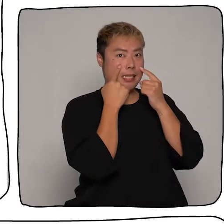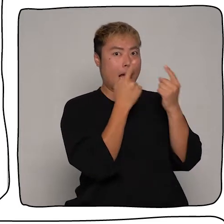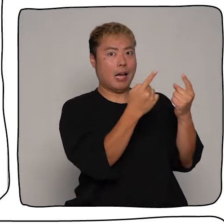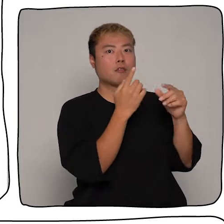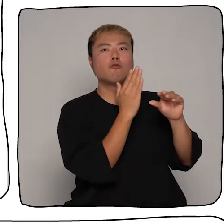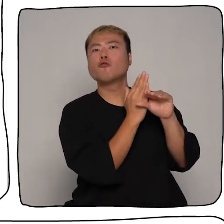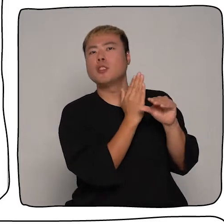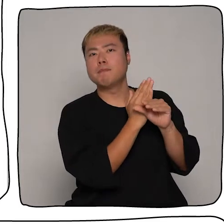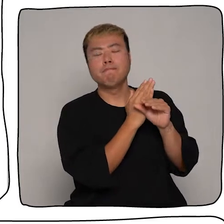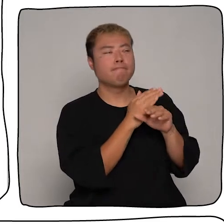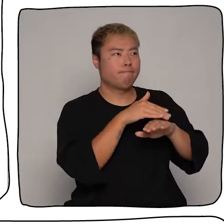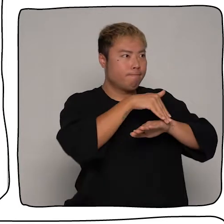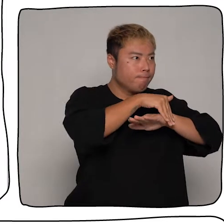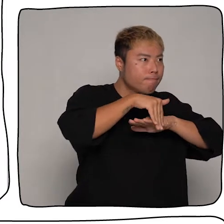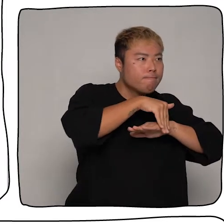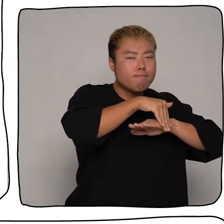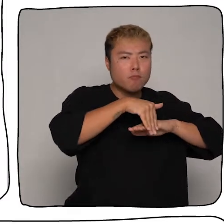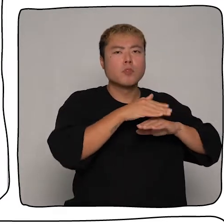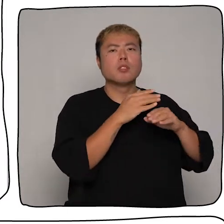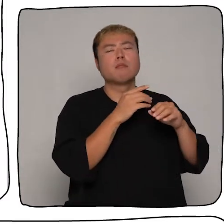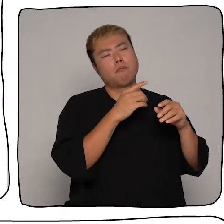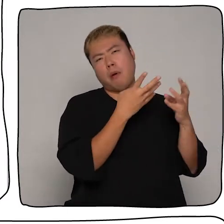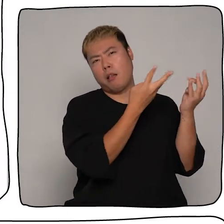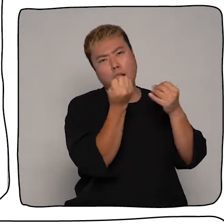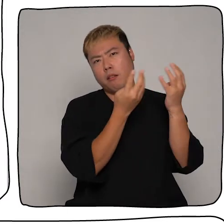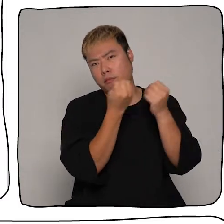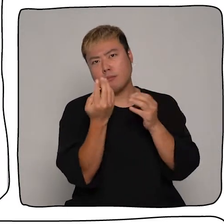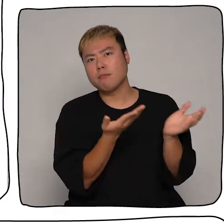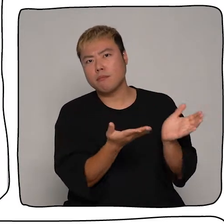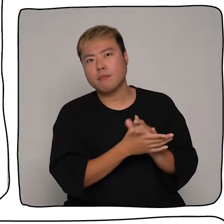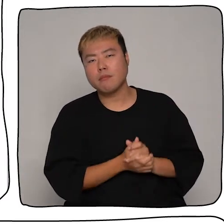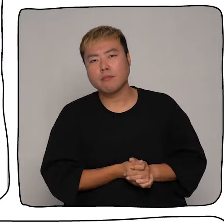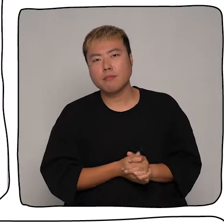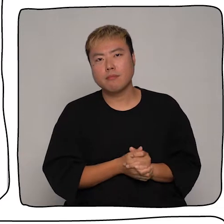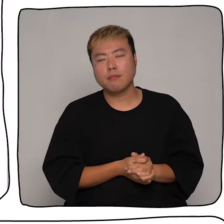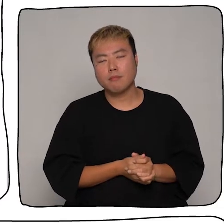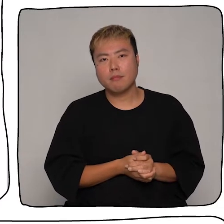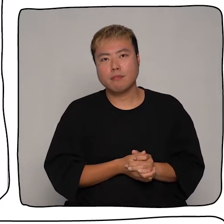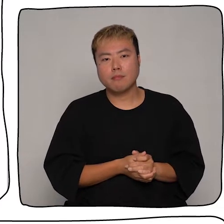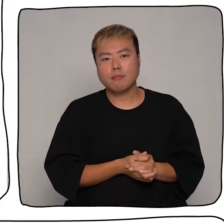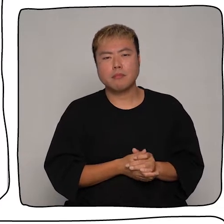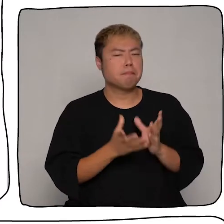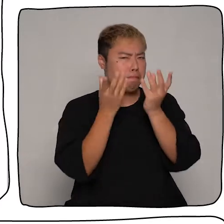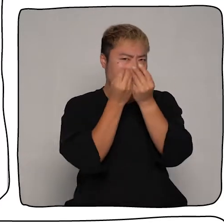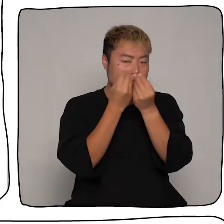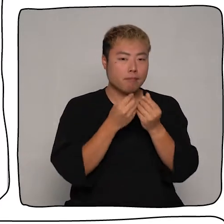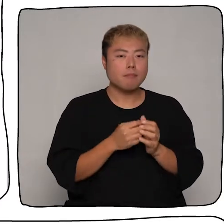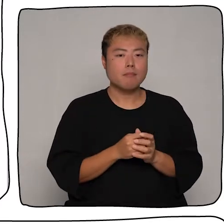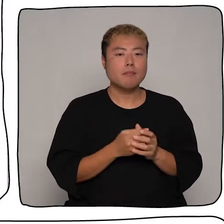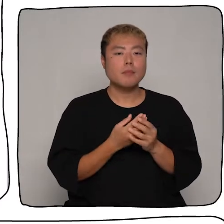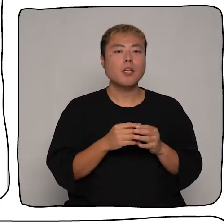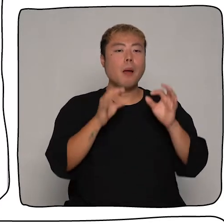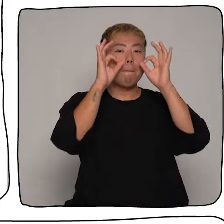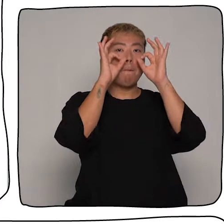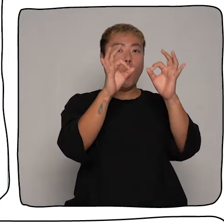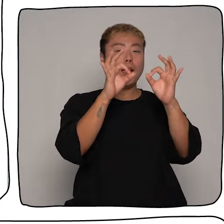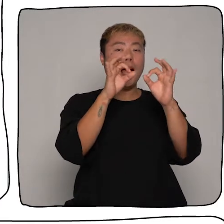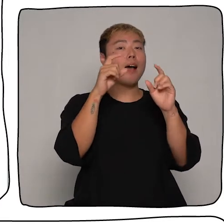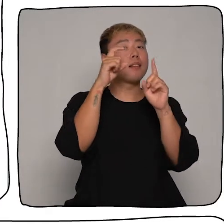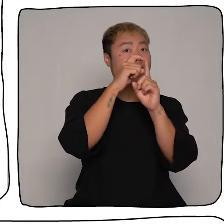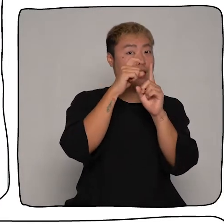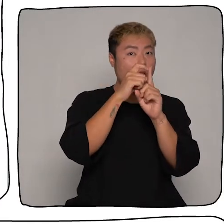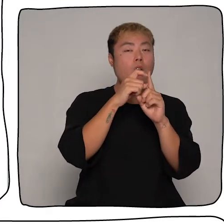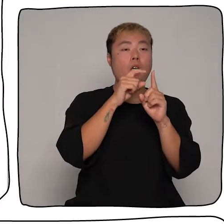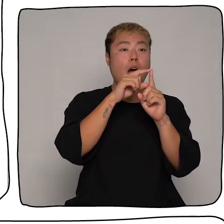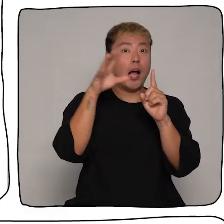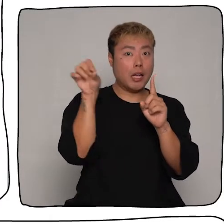have designed based on sight. For example, the word see